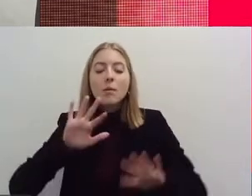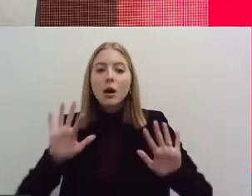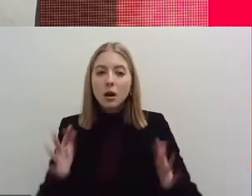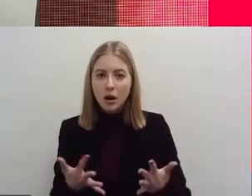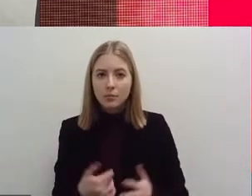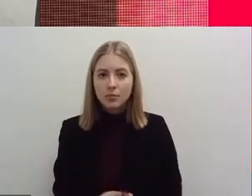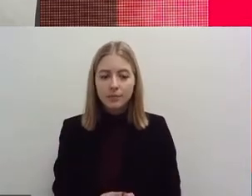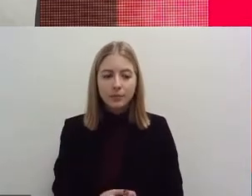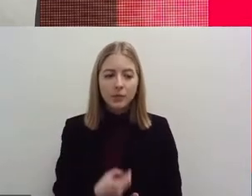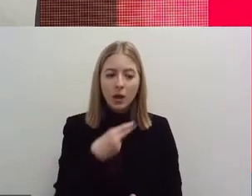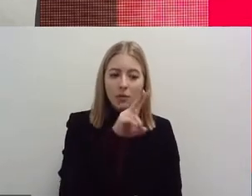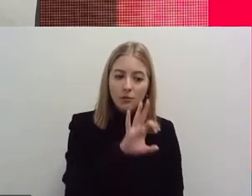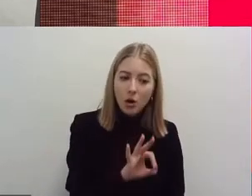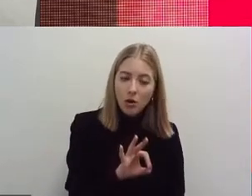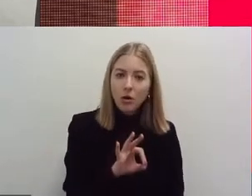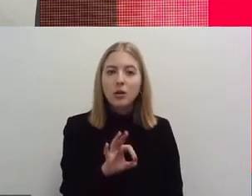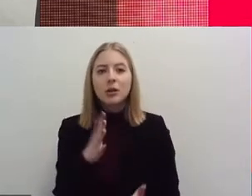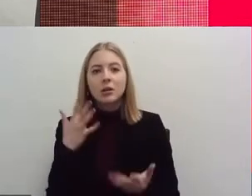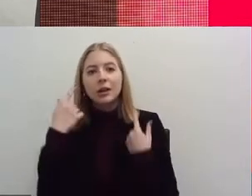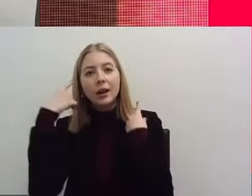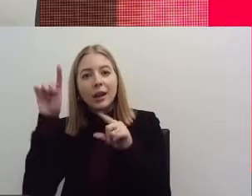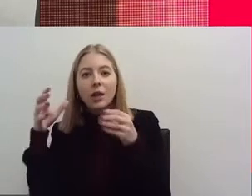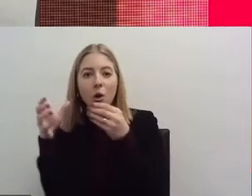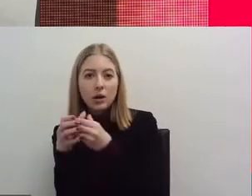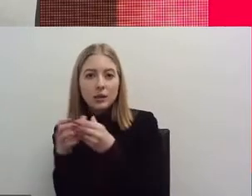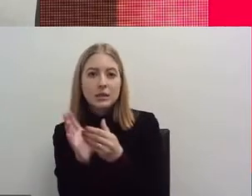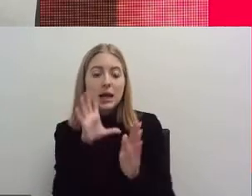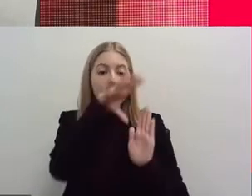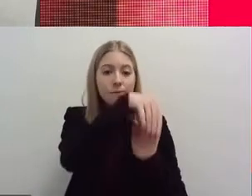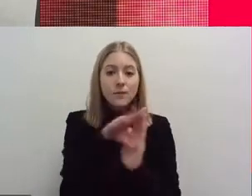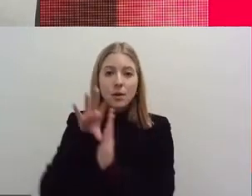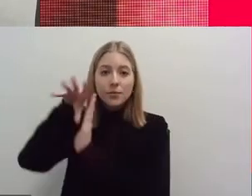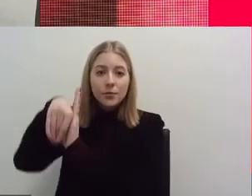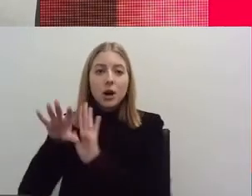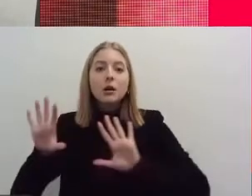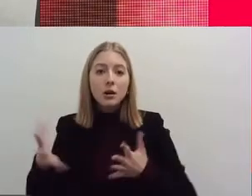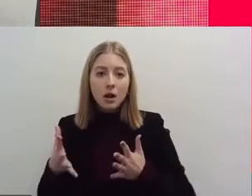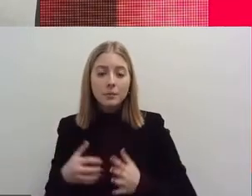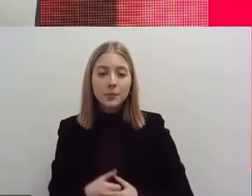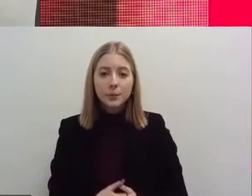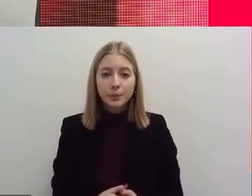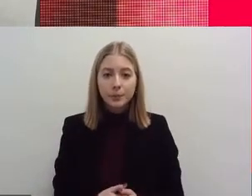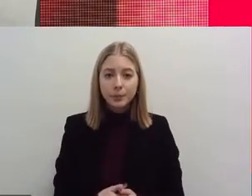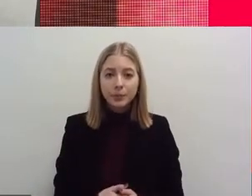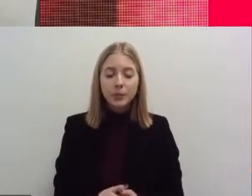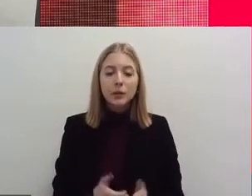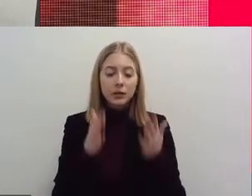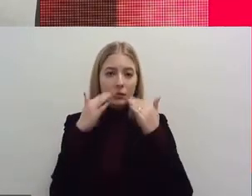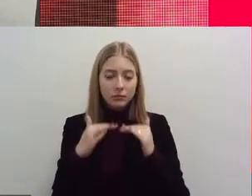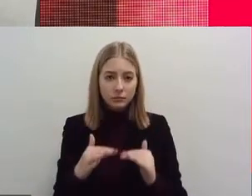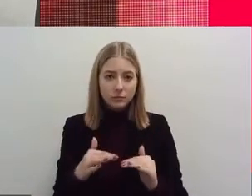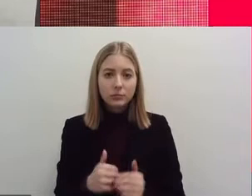quite an important task. Now, moving forward to the next stage of the discussion, I will be asking